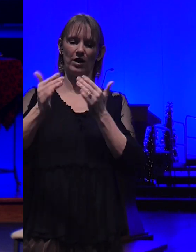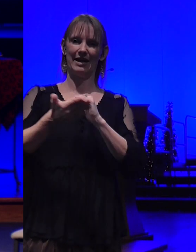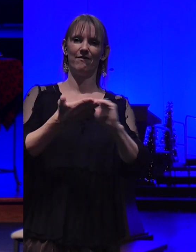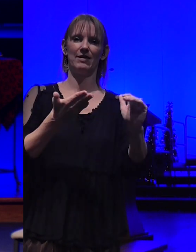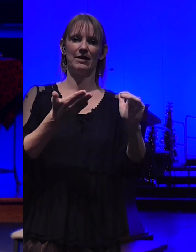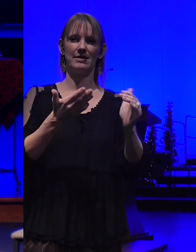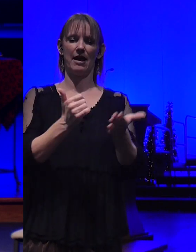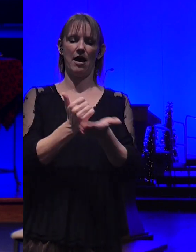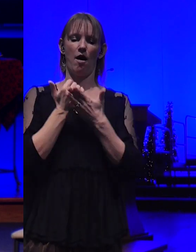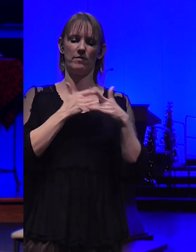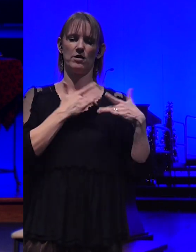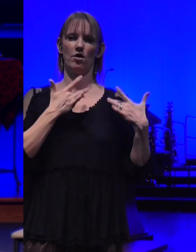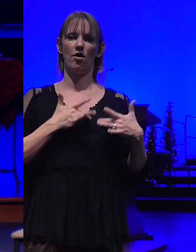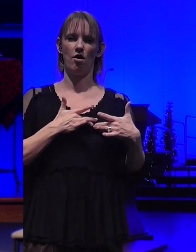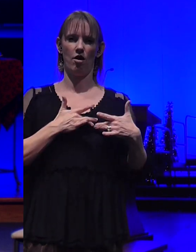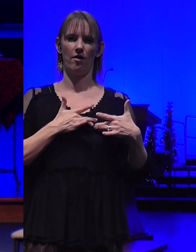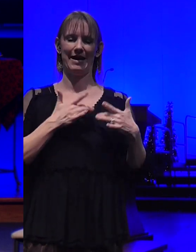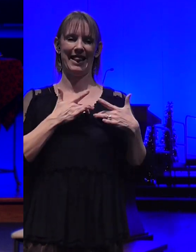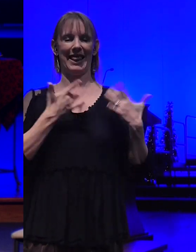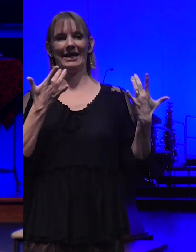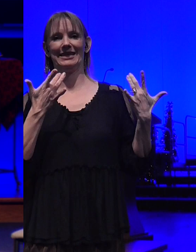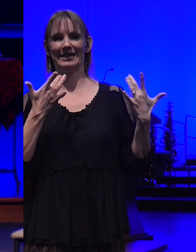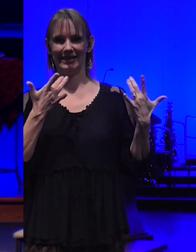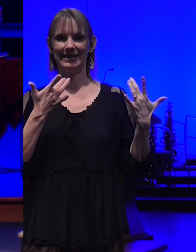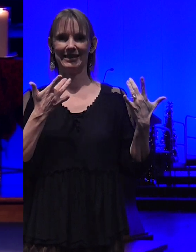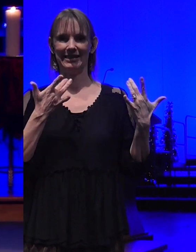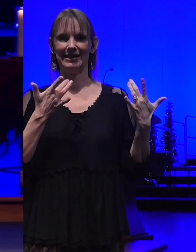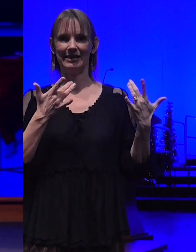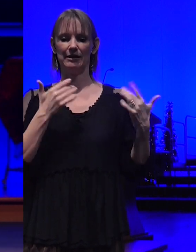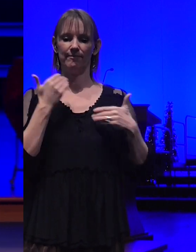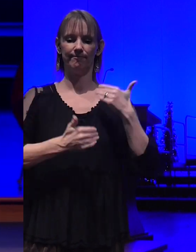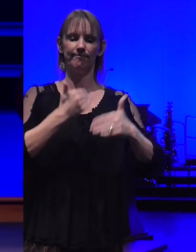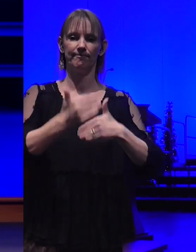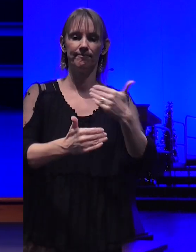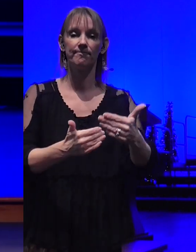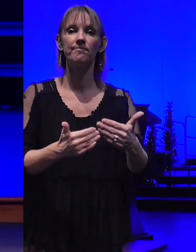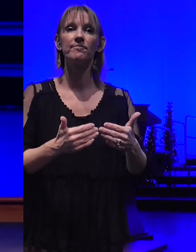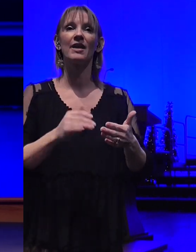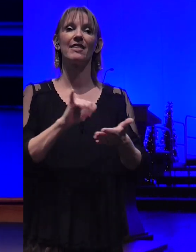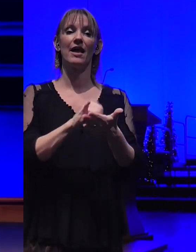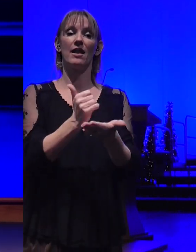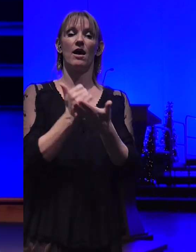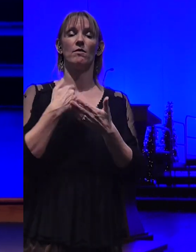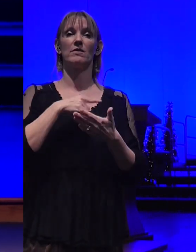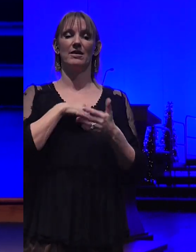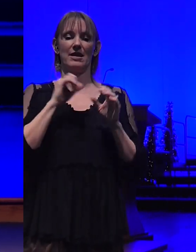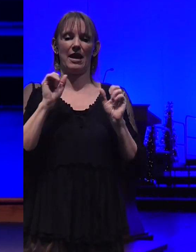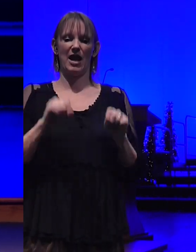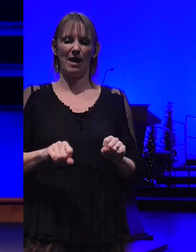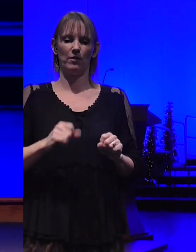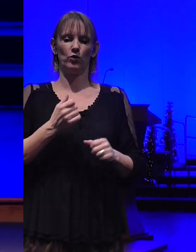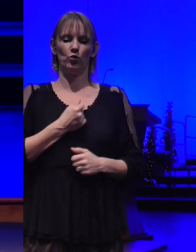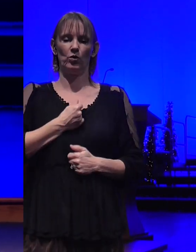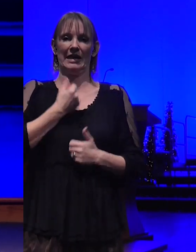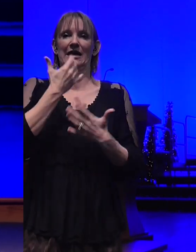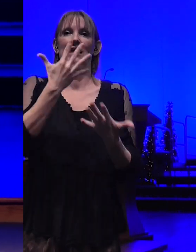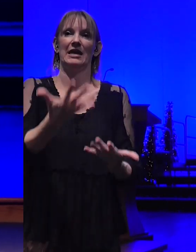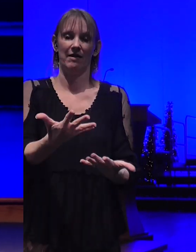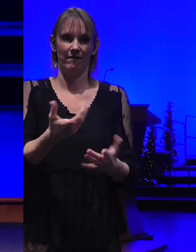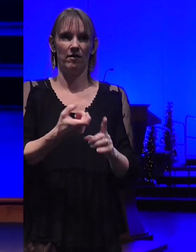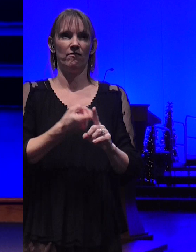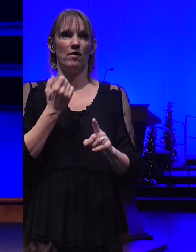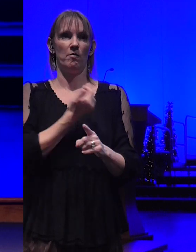Forgiving. And then that prepares us to give of this love energy, to give of that